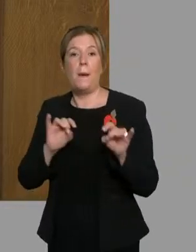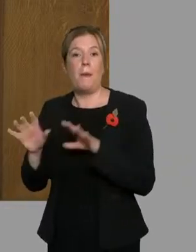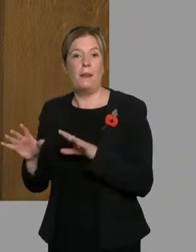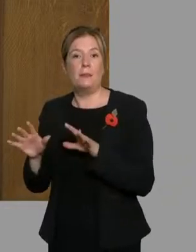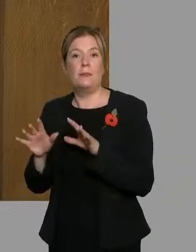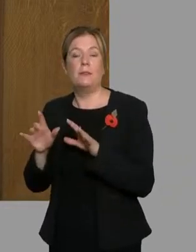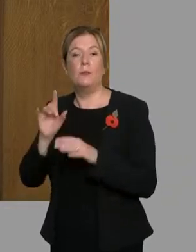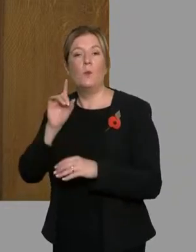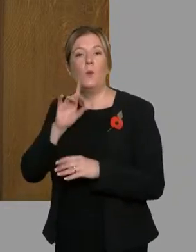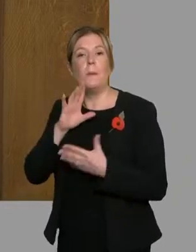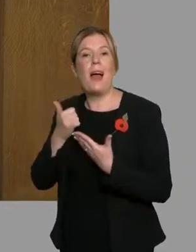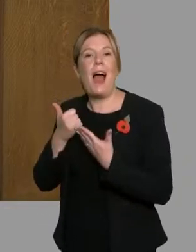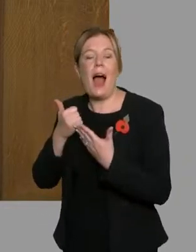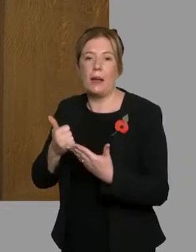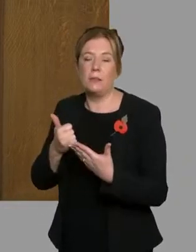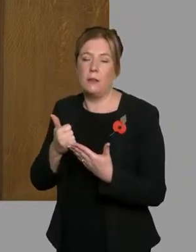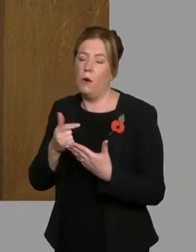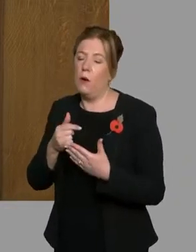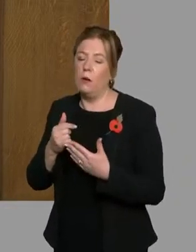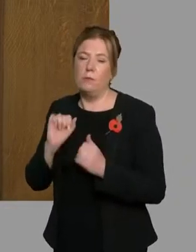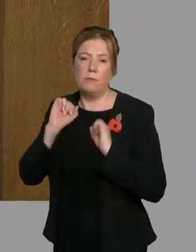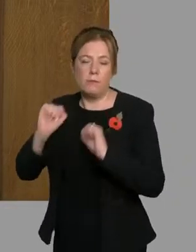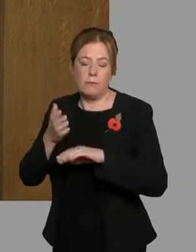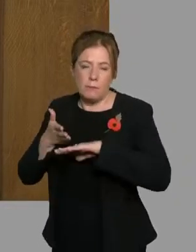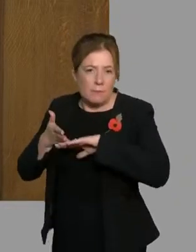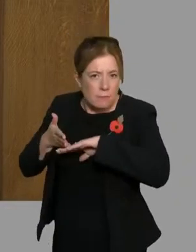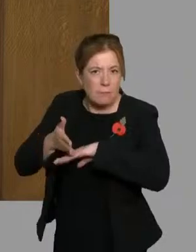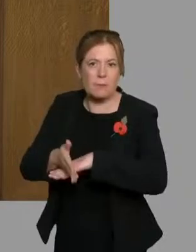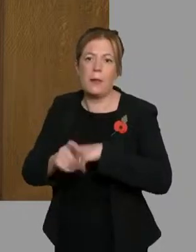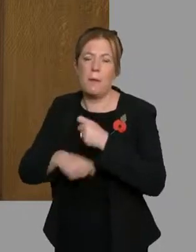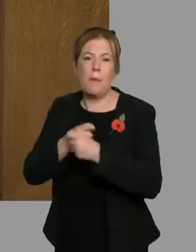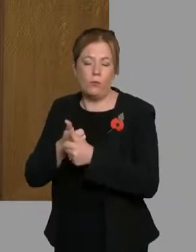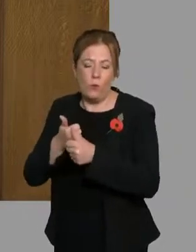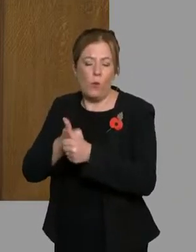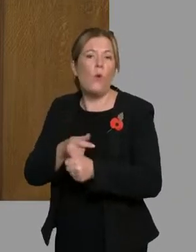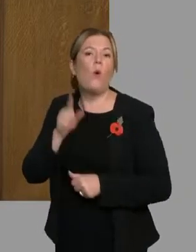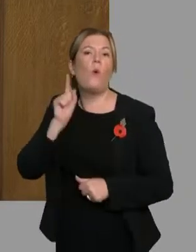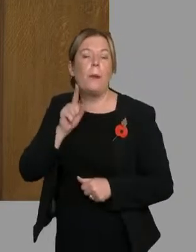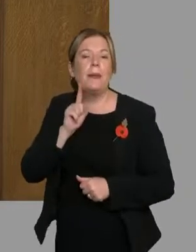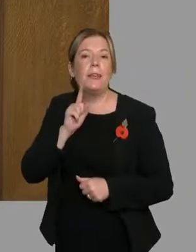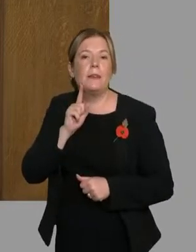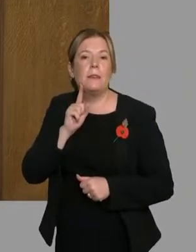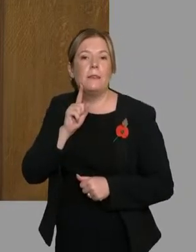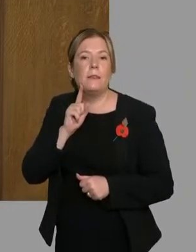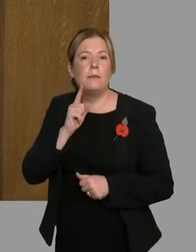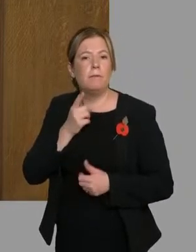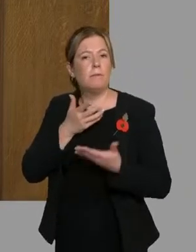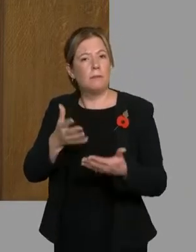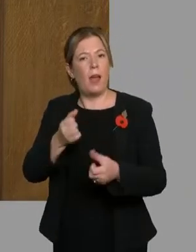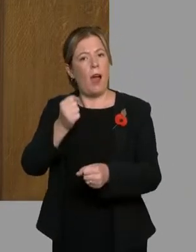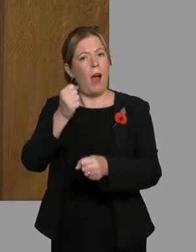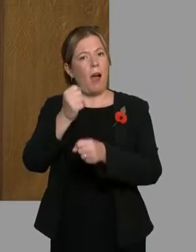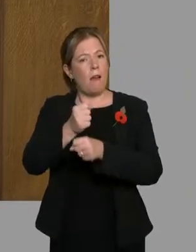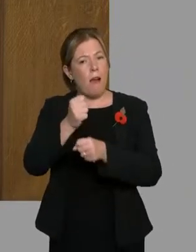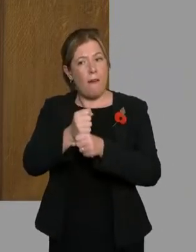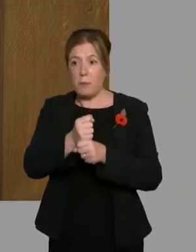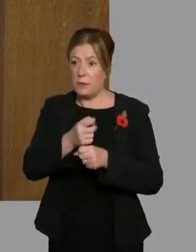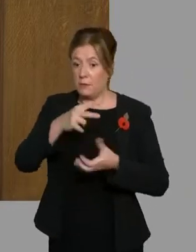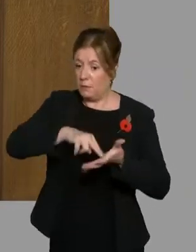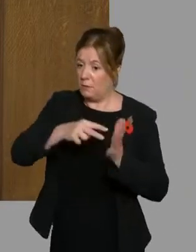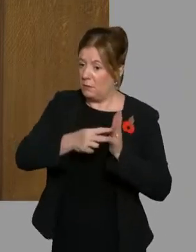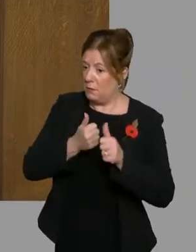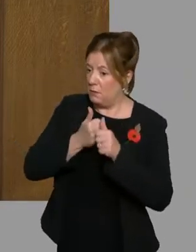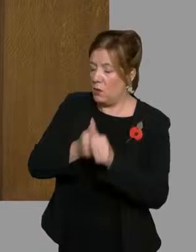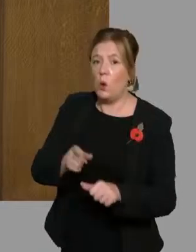their advocacy for women. So what is this government doing to keep women and girls safe online, not just in Lagan Valley, but